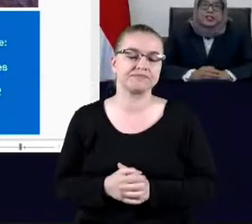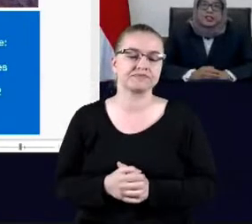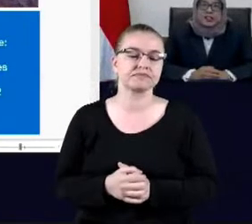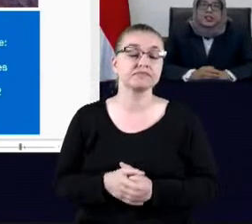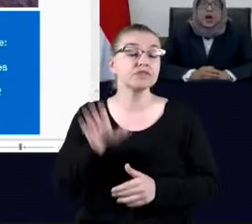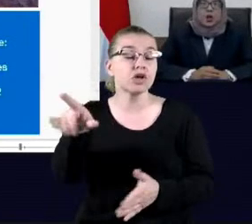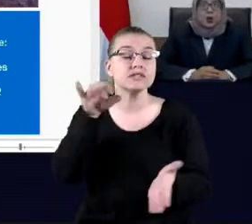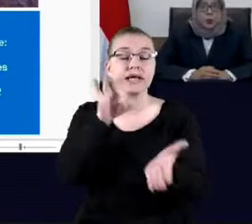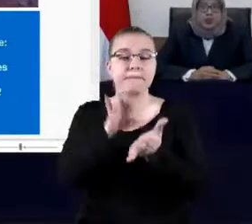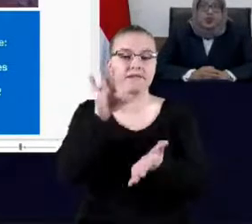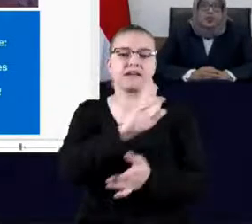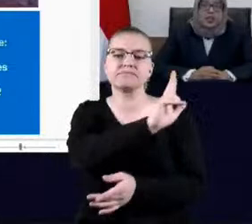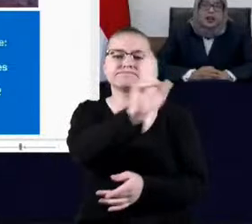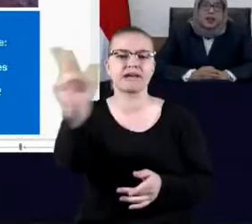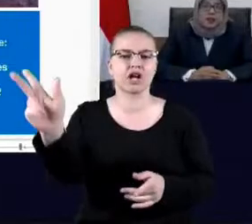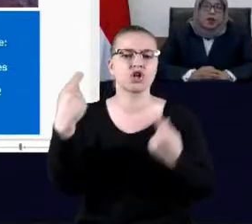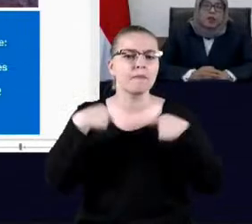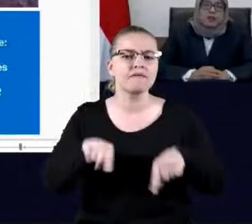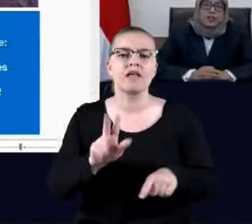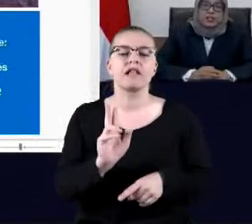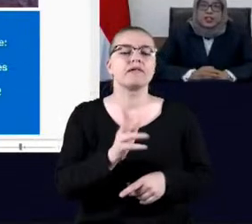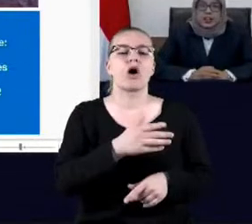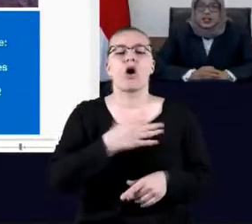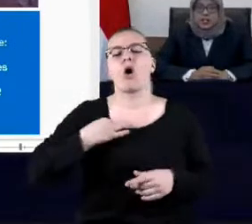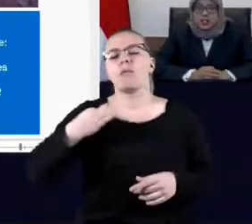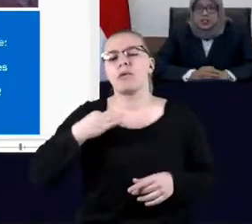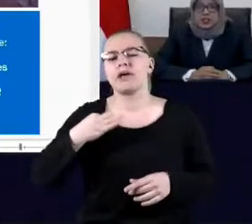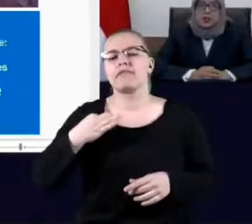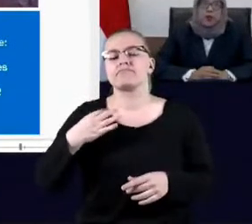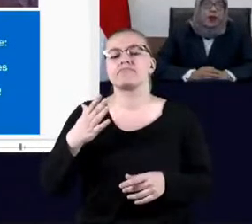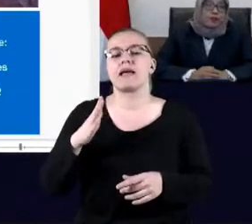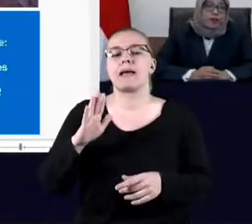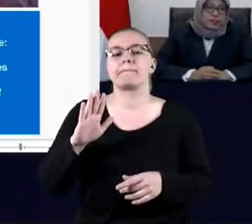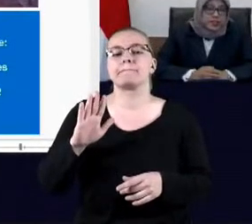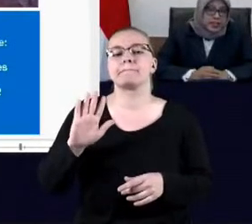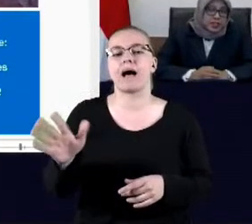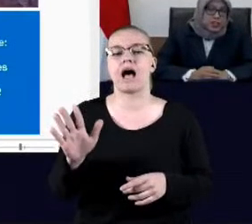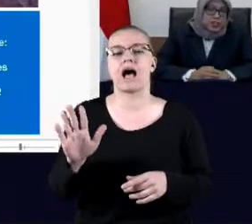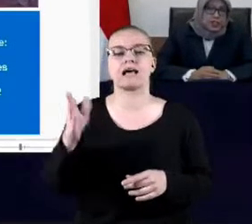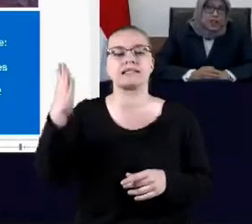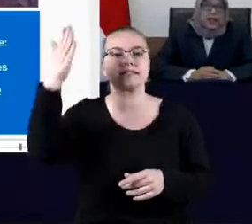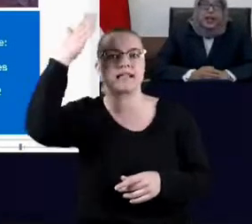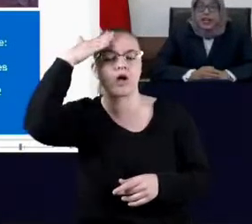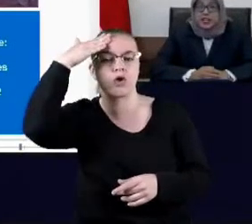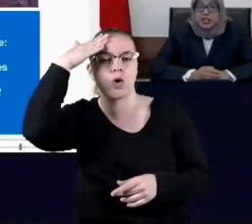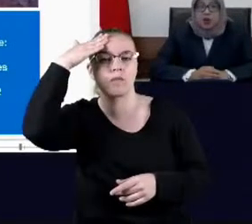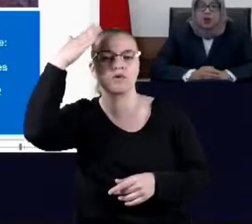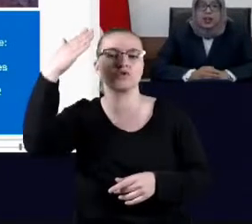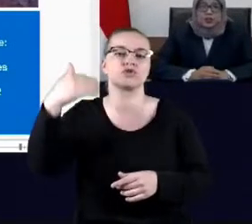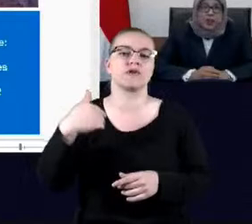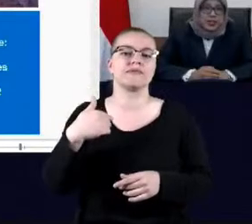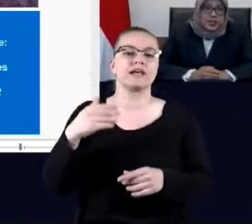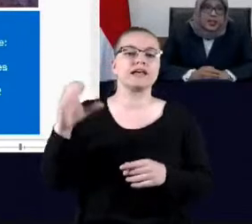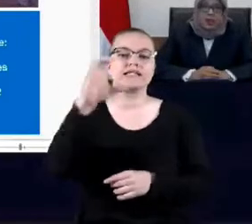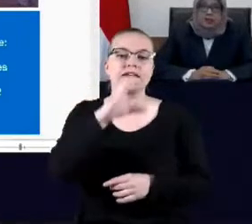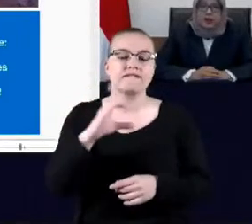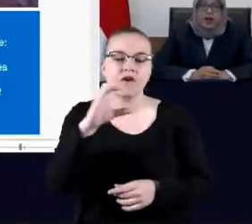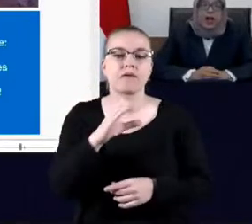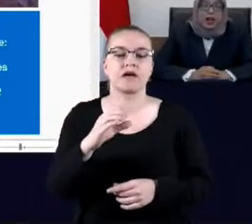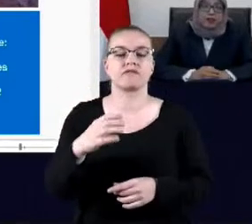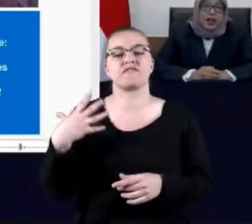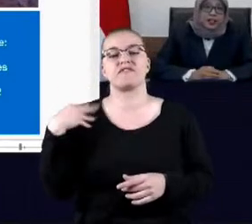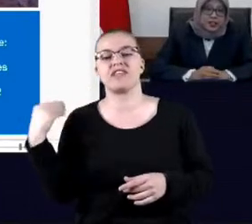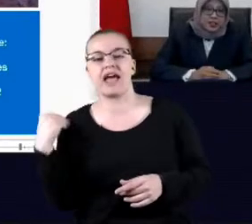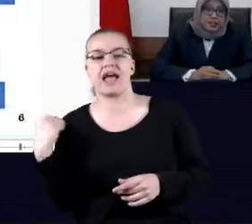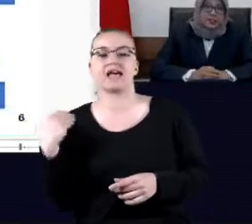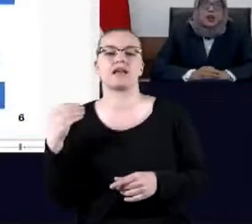every citizen, no matter their level of digital literacy, welfare status, age, or education